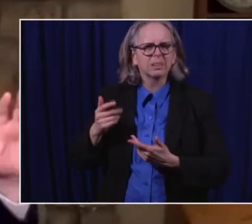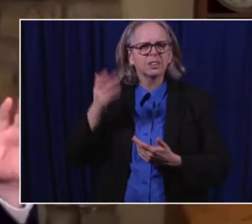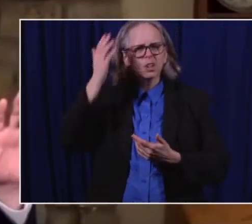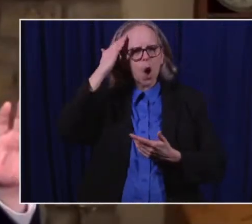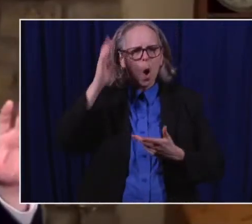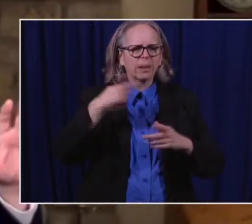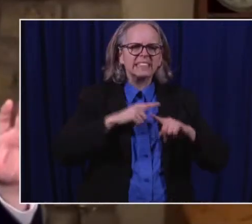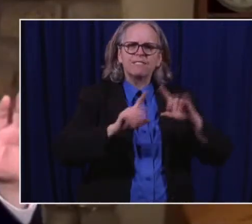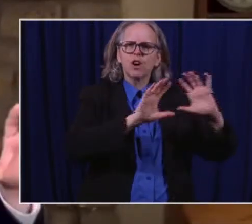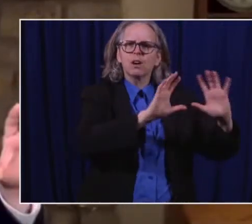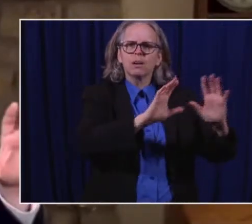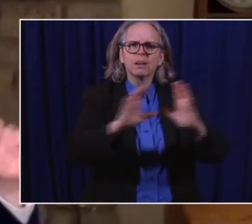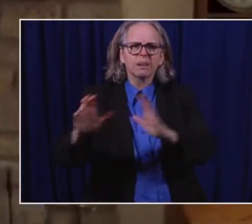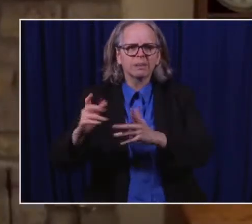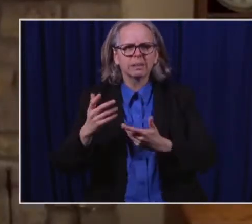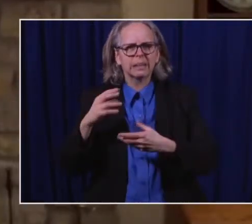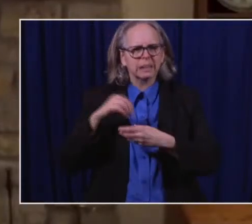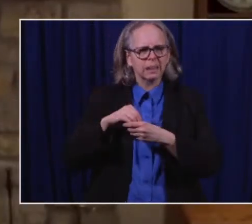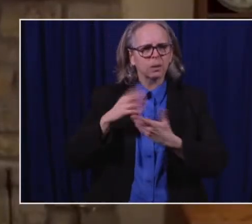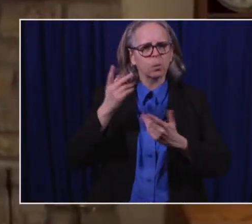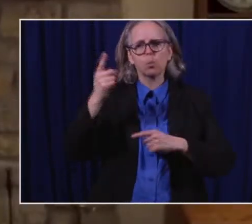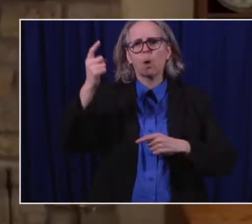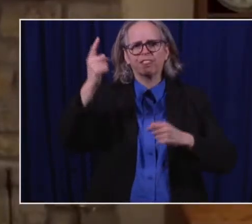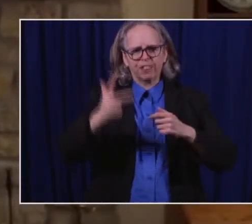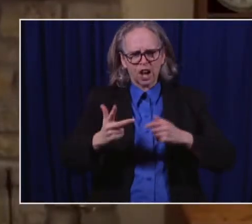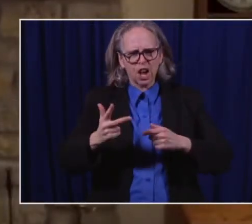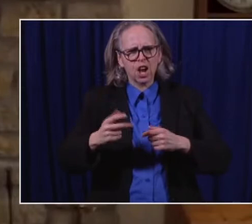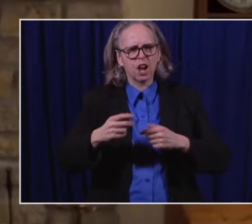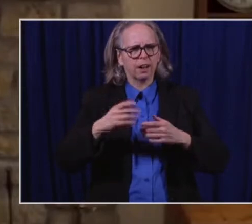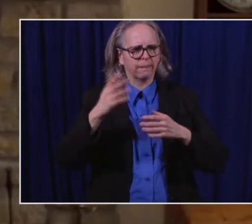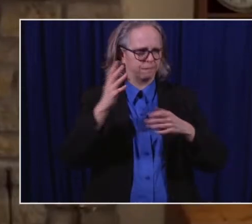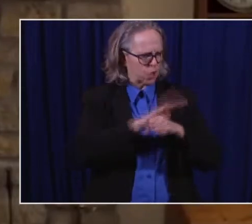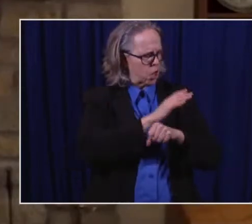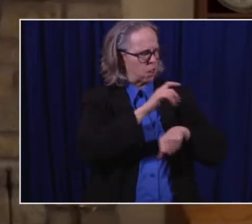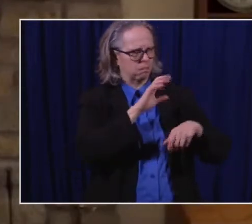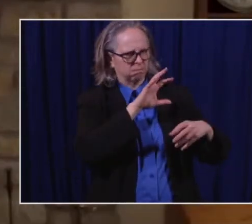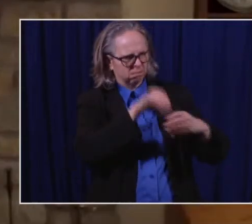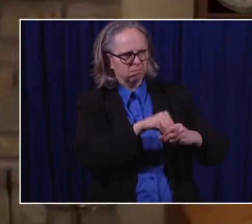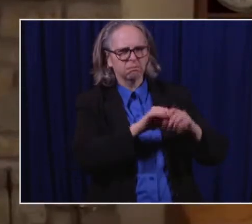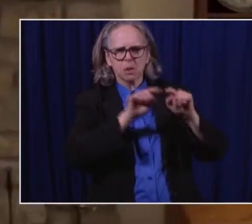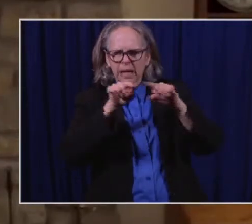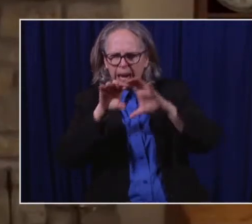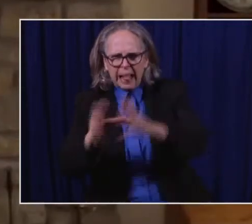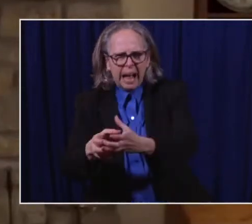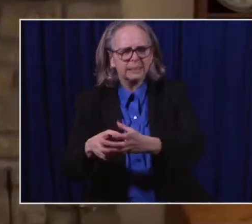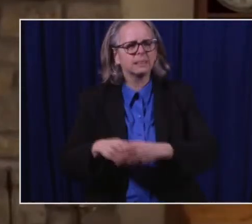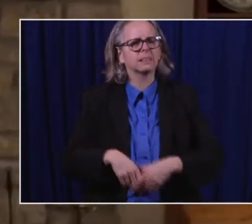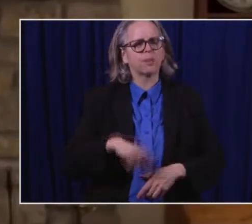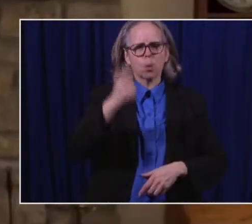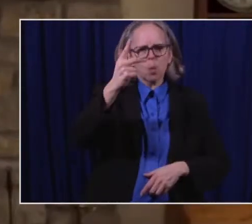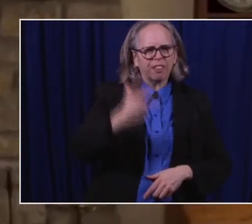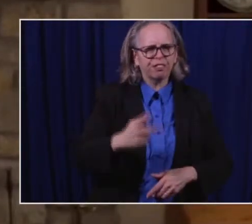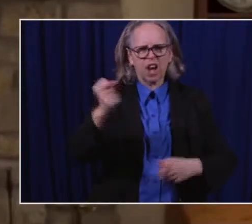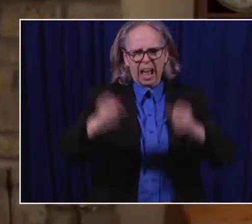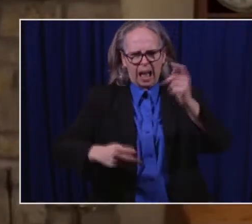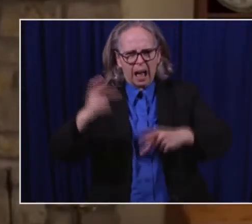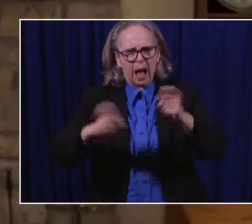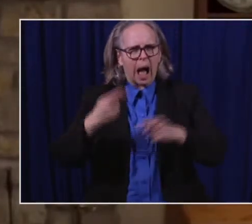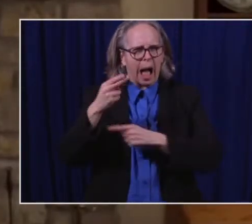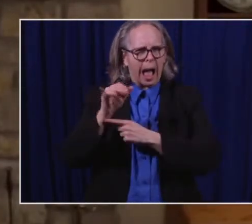our kids in school full-time, about a third of them totally remote, and another third that were